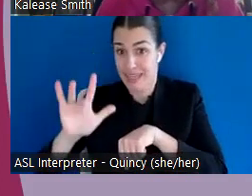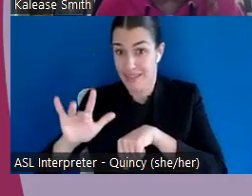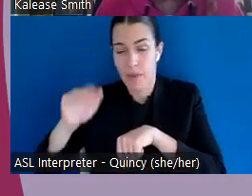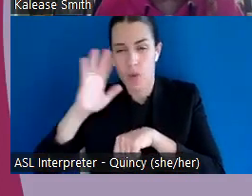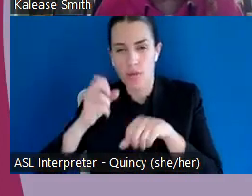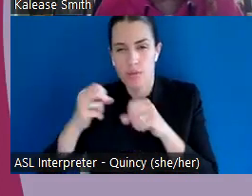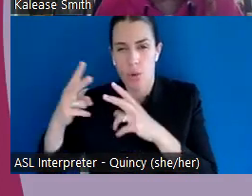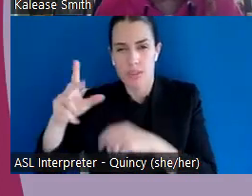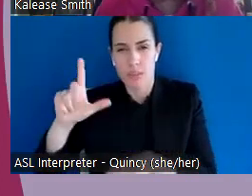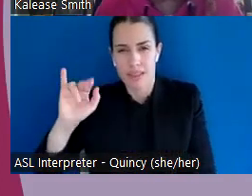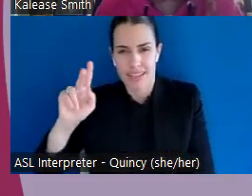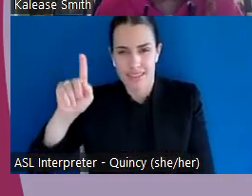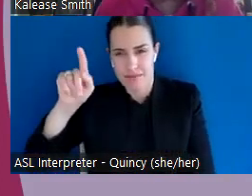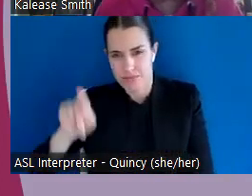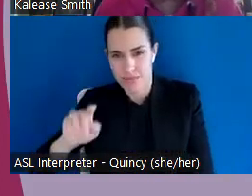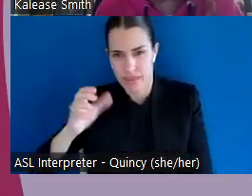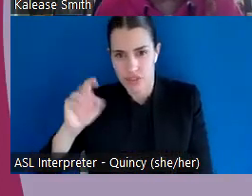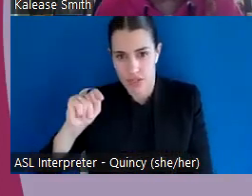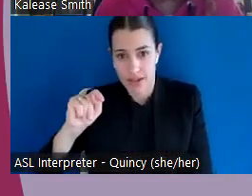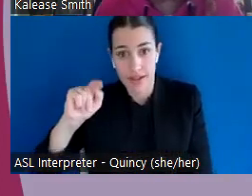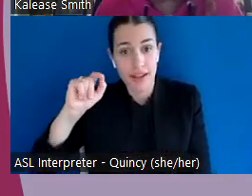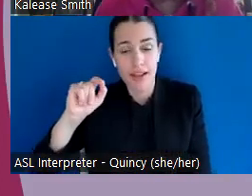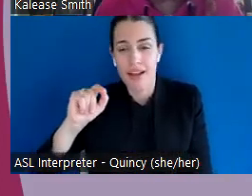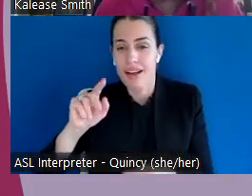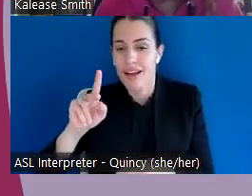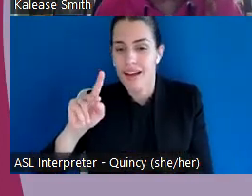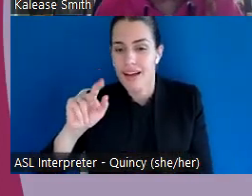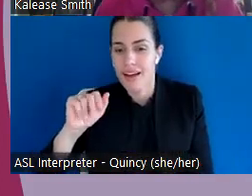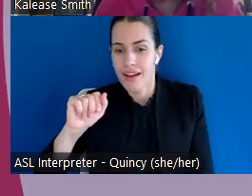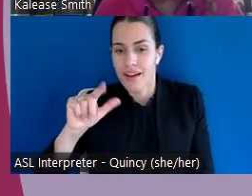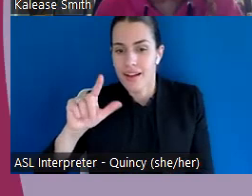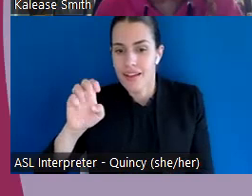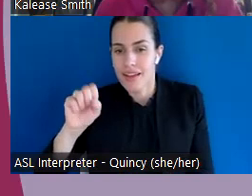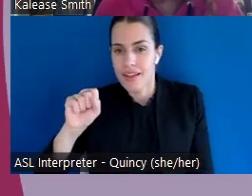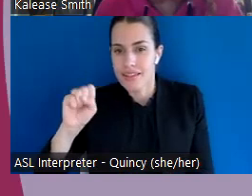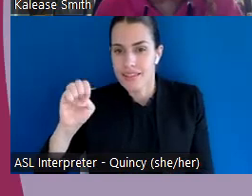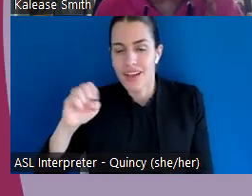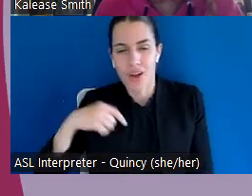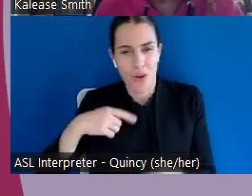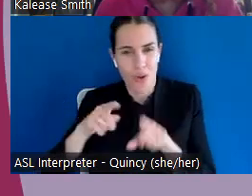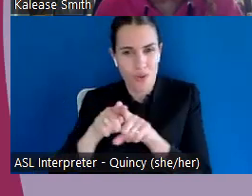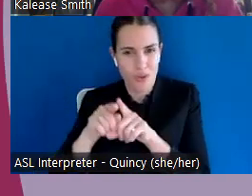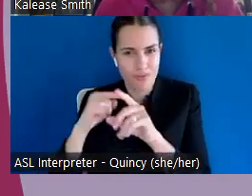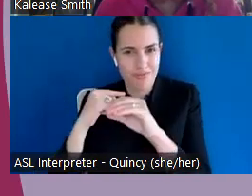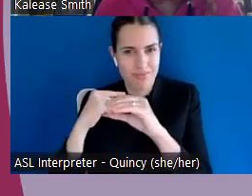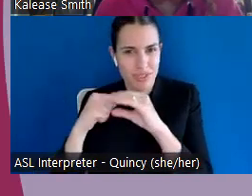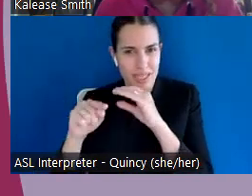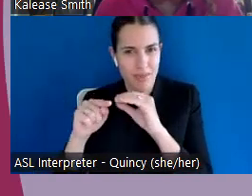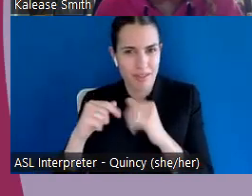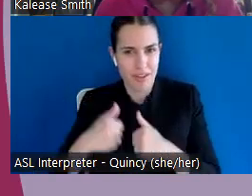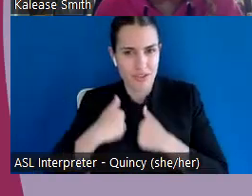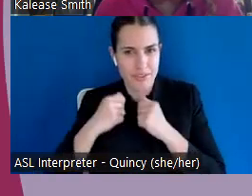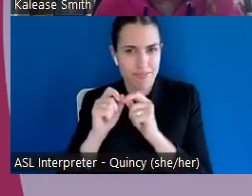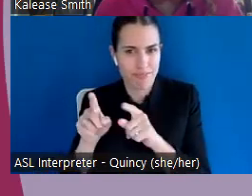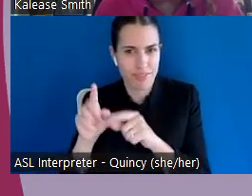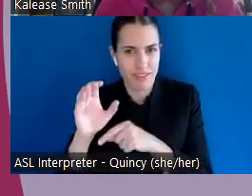paste those really quickly. Khalees has also dropped her email in the chat if anyone would like to follow up with Khalees. These are some